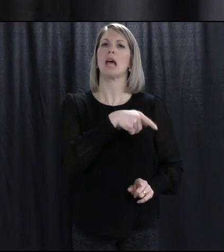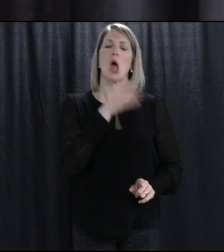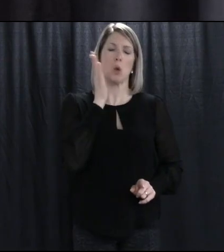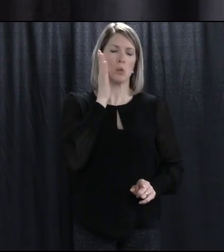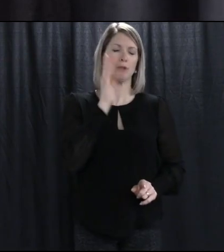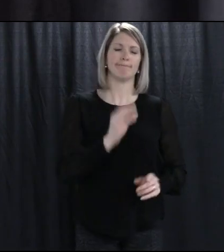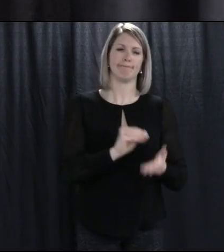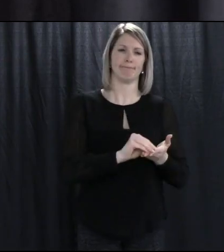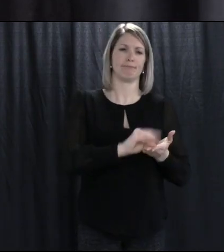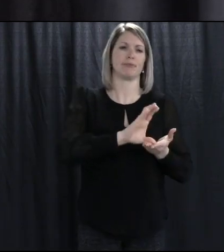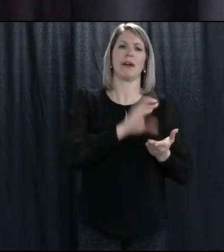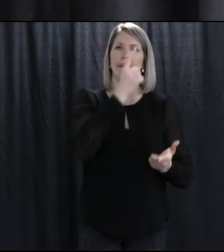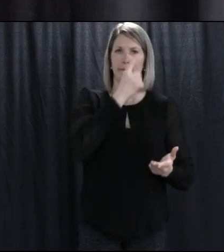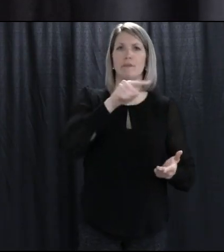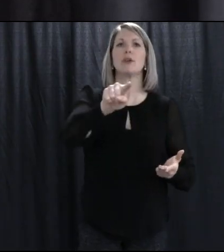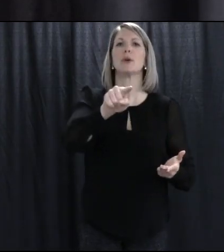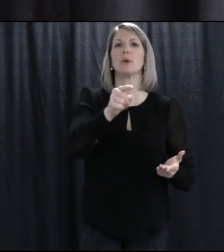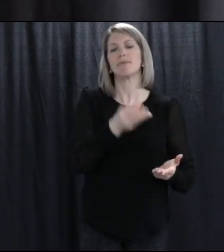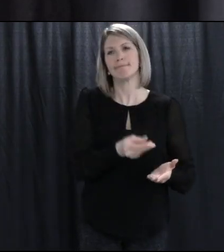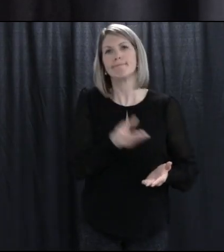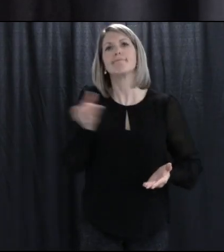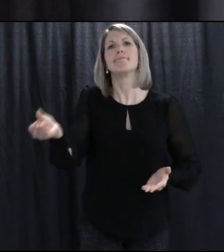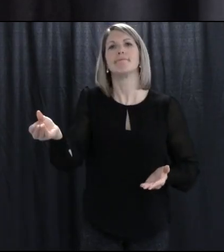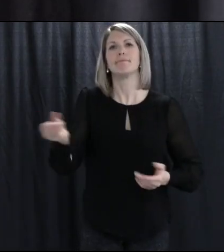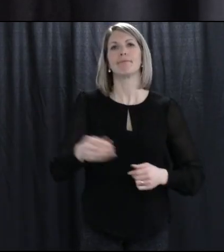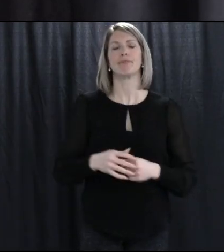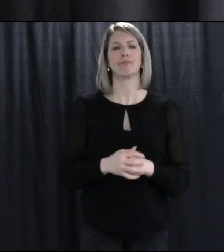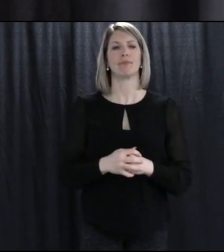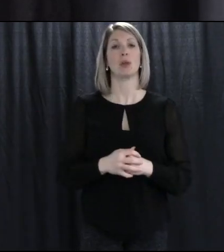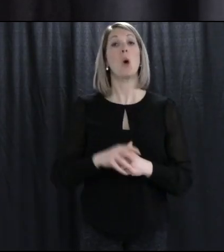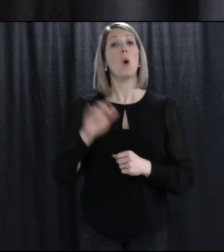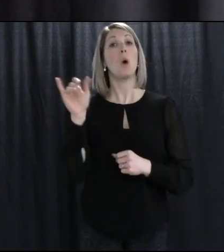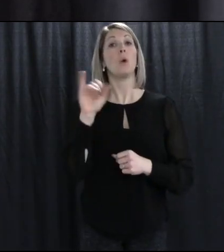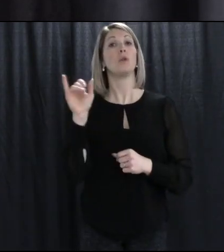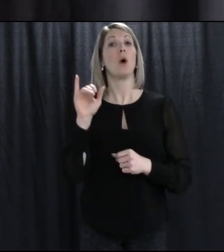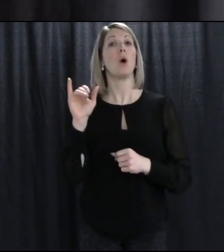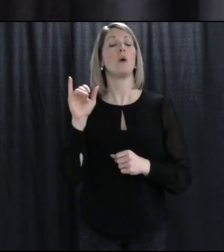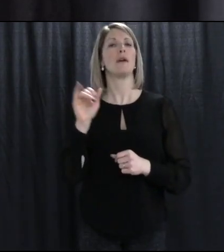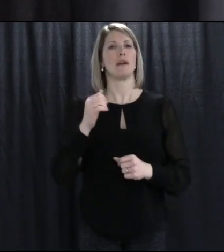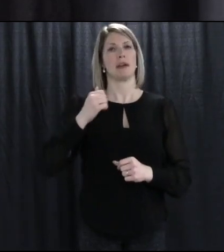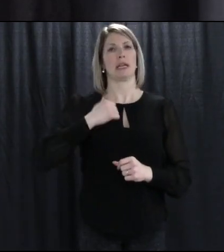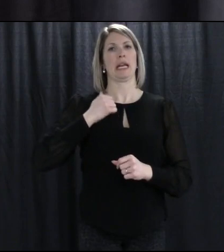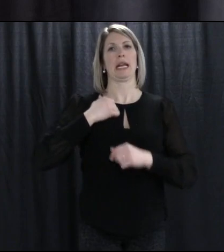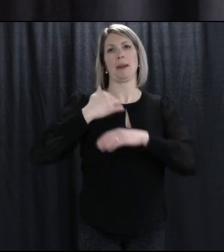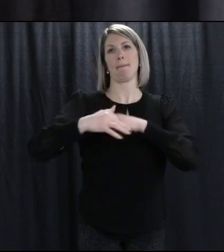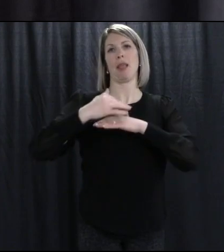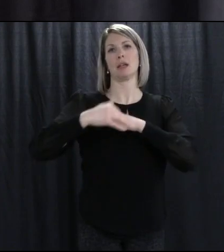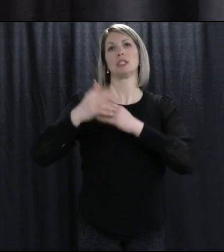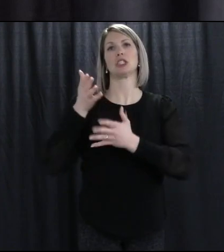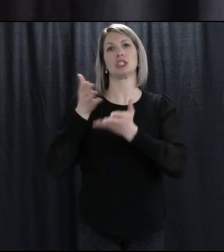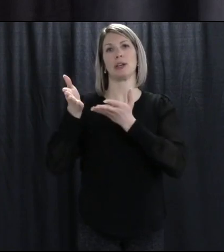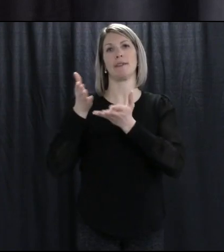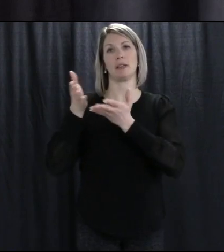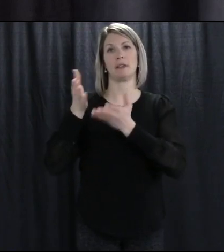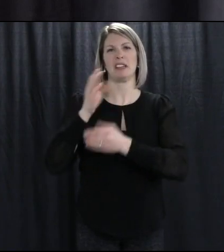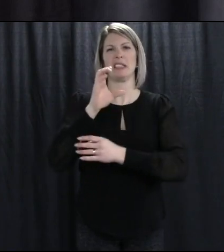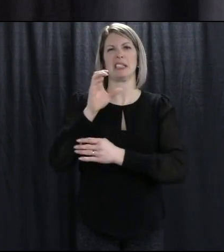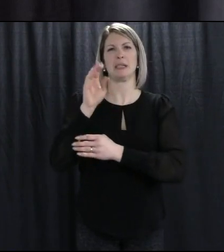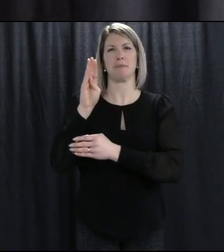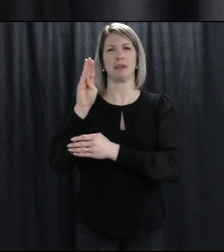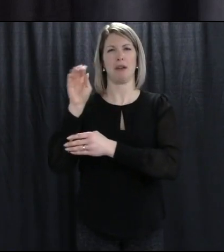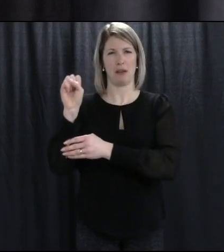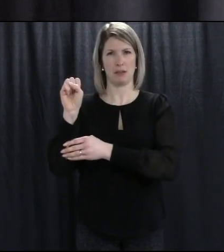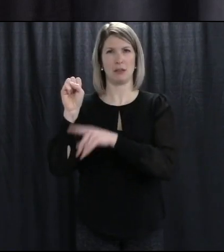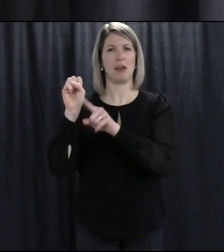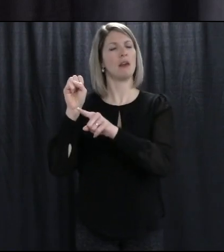social distancing. I have received communication from Canadian Blood Services. They are concerned about blood donation. For those